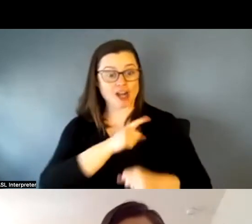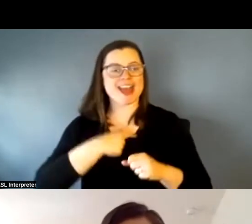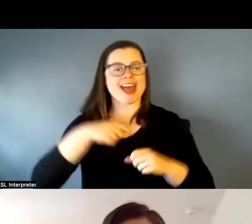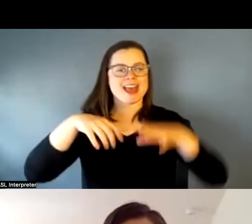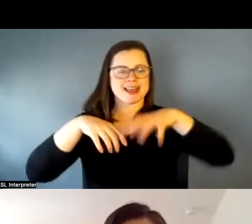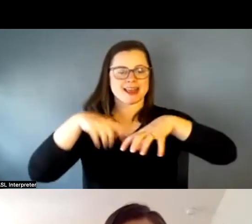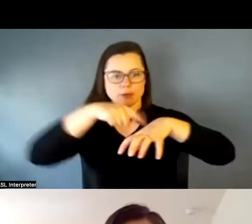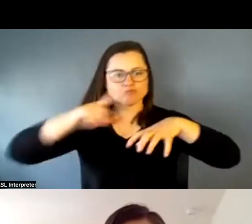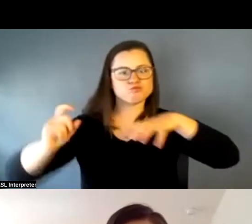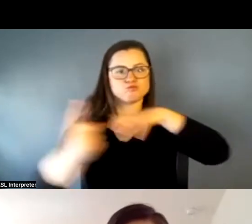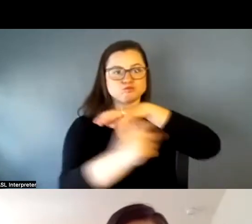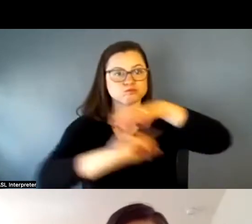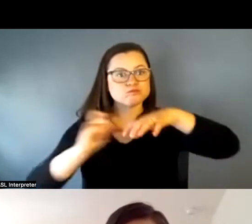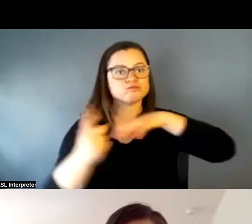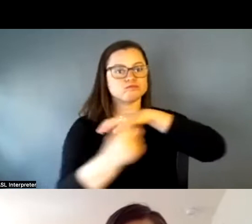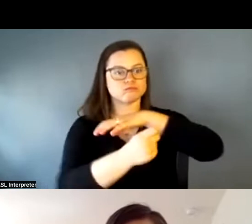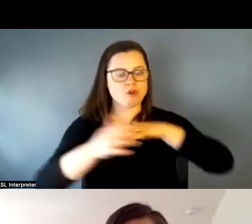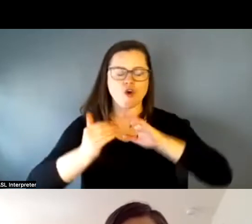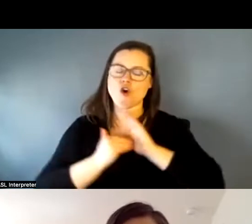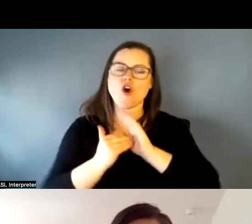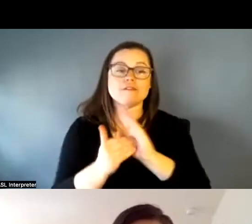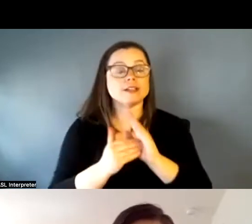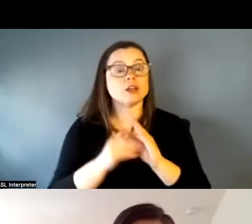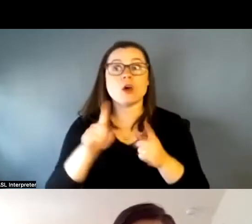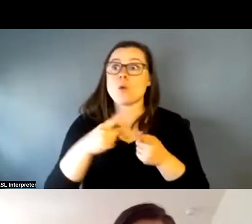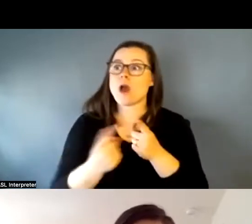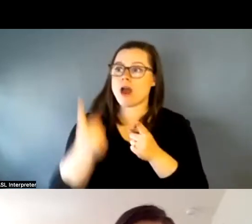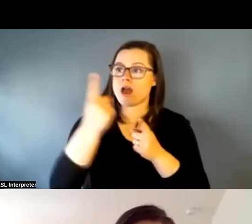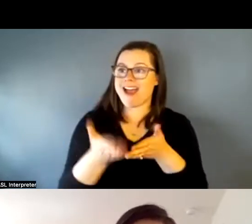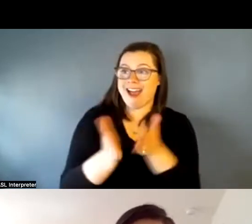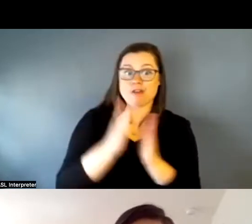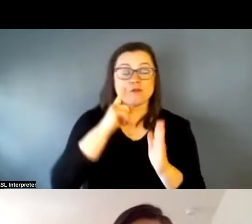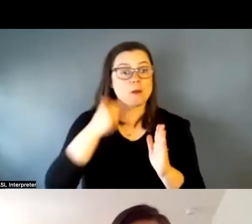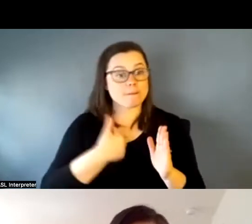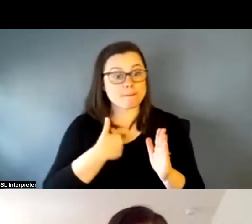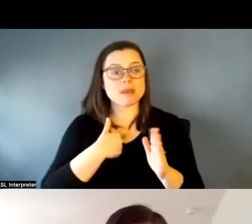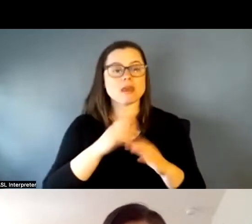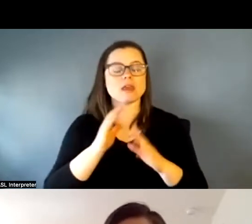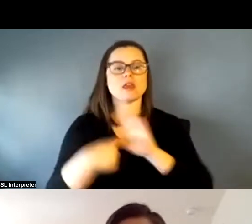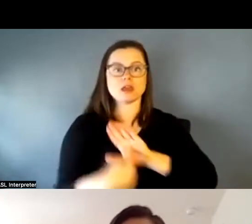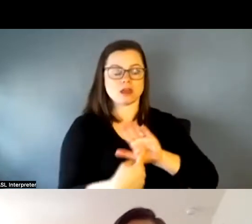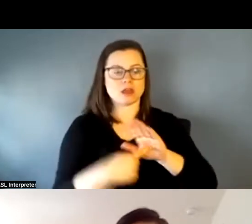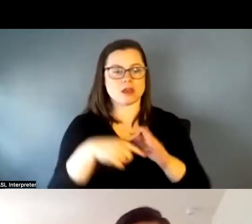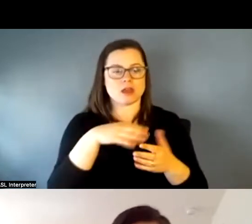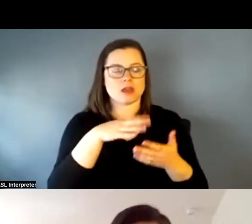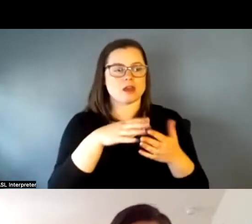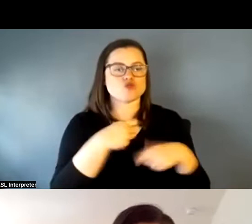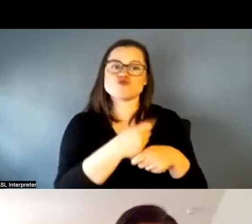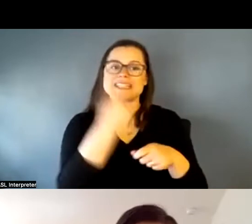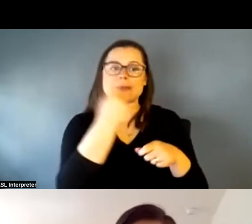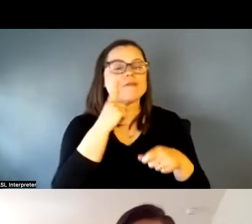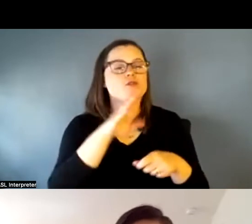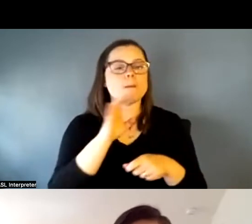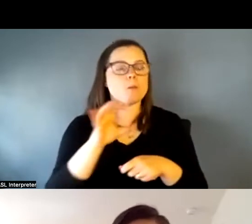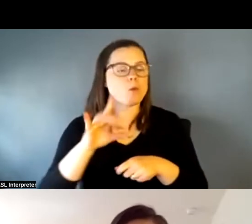was asked to do a piece for the Boren Banner series, I kind of started thinking about that like